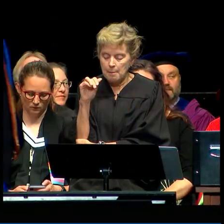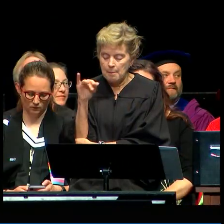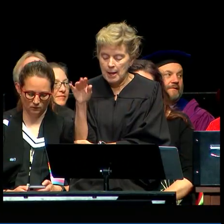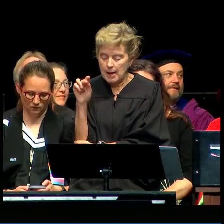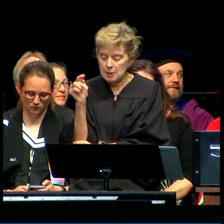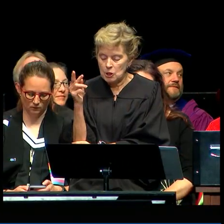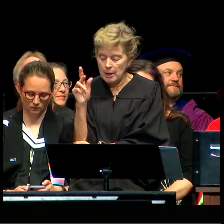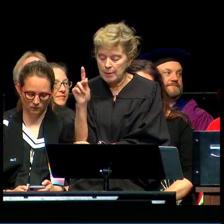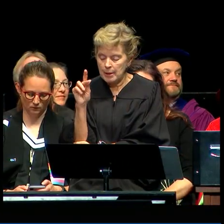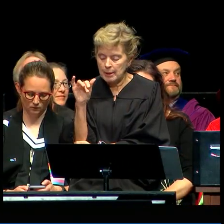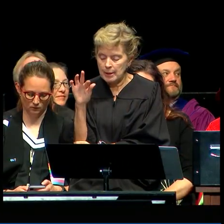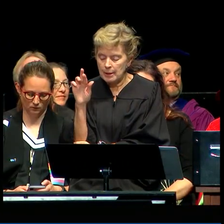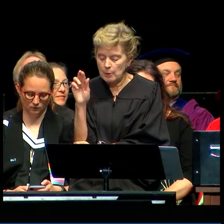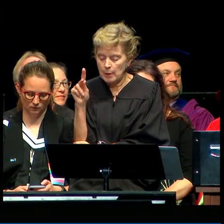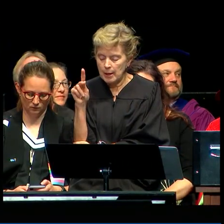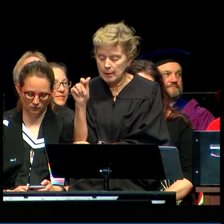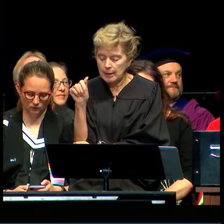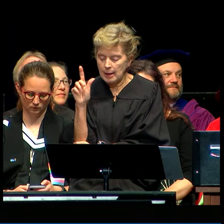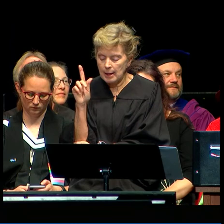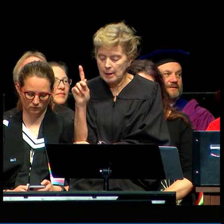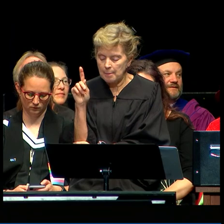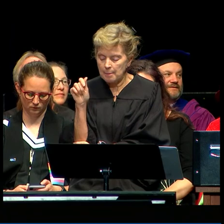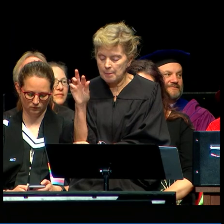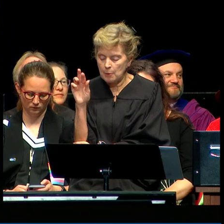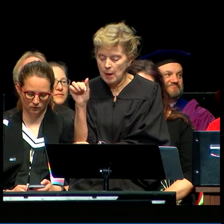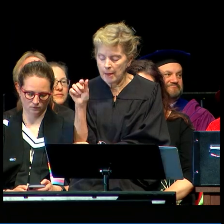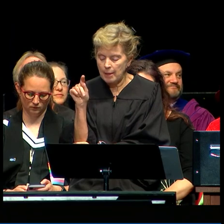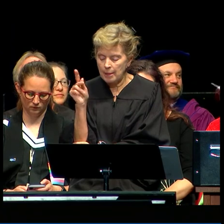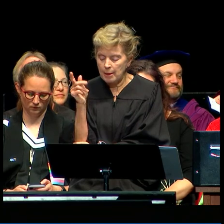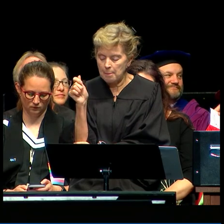Majath Kirakala Pratapan, with distinction.